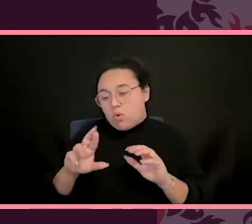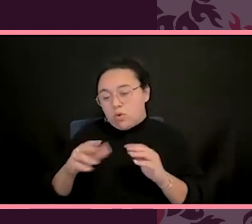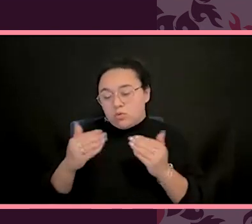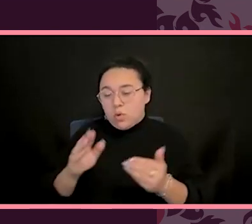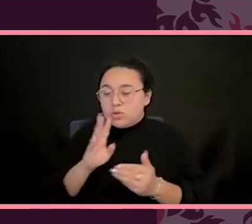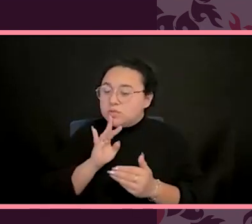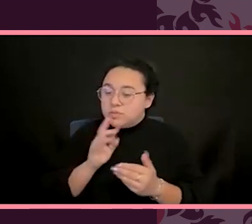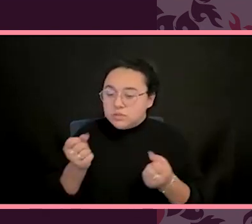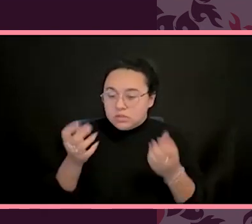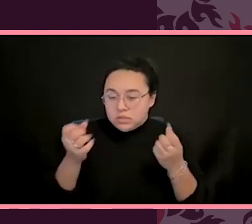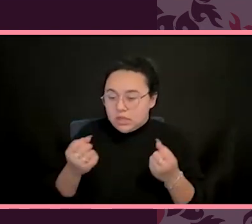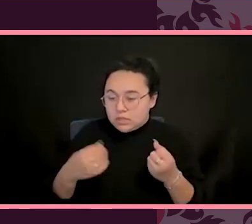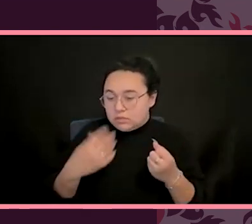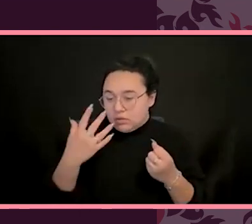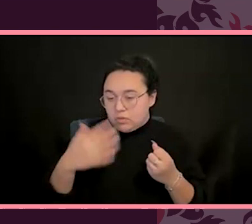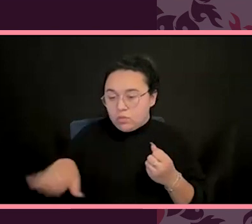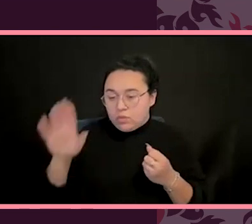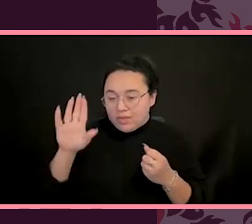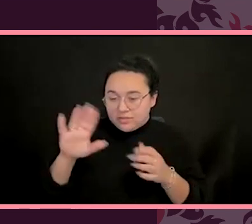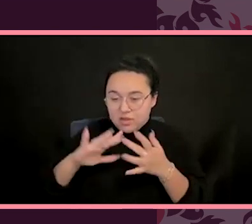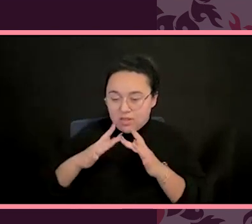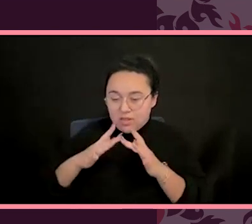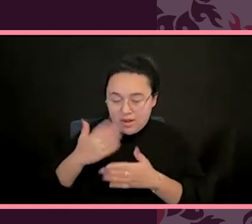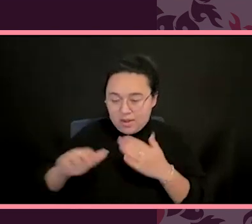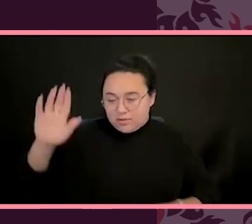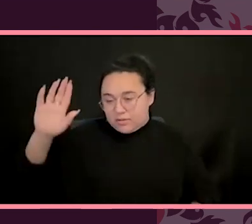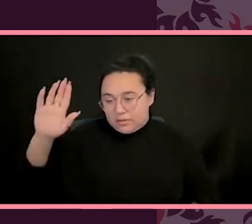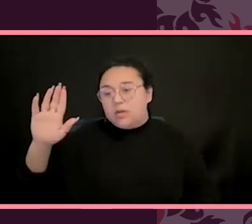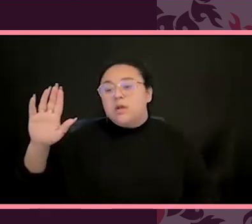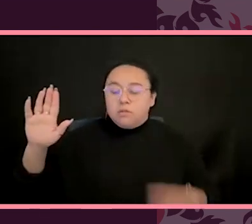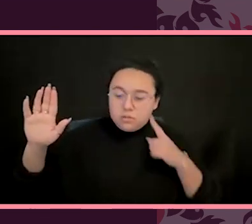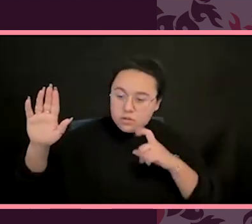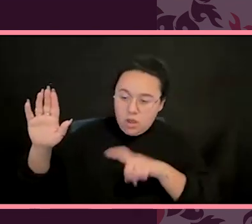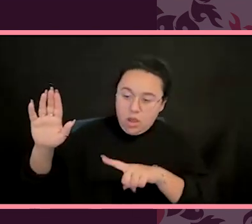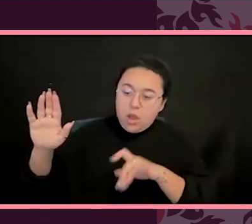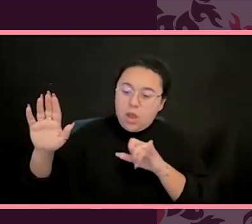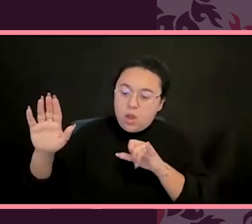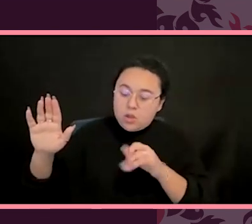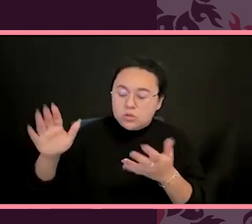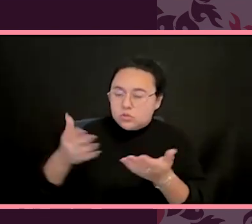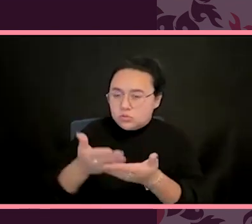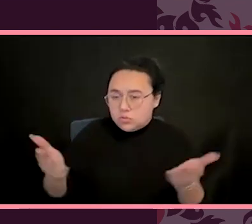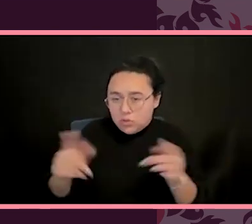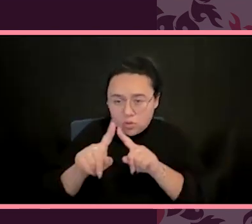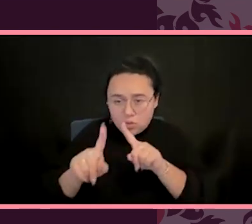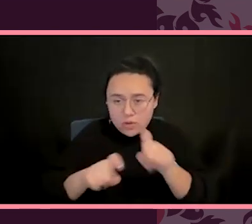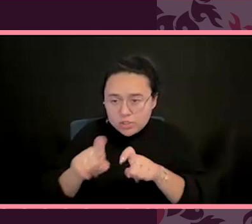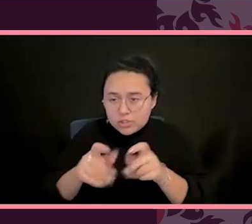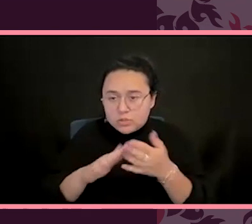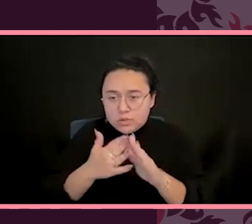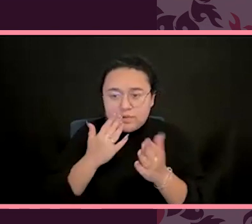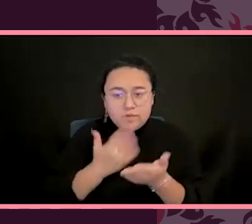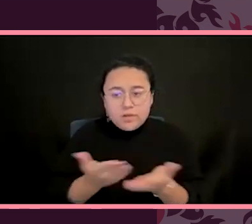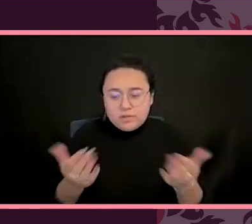mic. First, by raising your virtual hand so I can see it. What are your questions, community, for